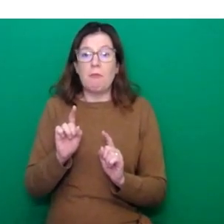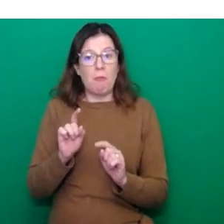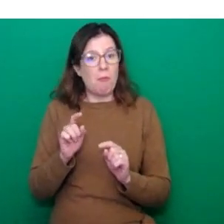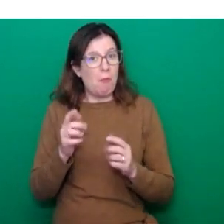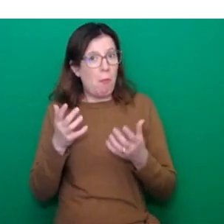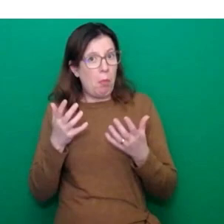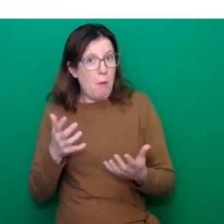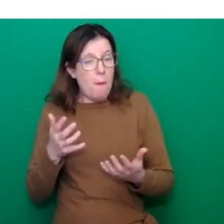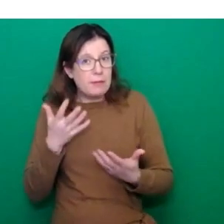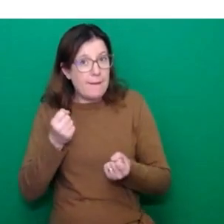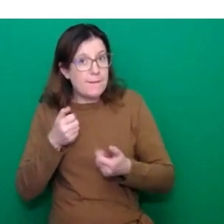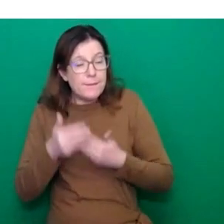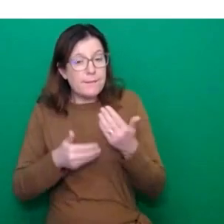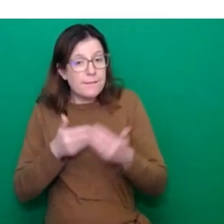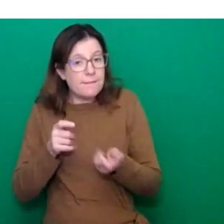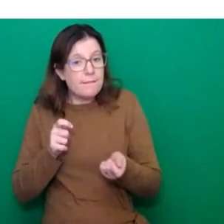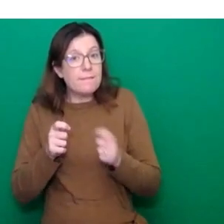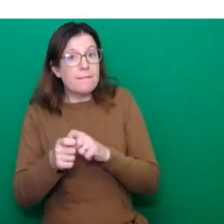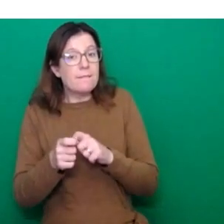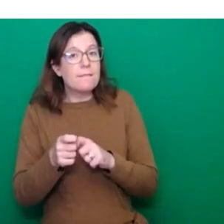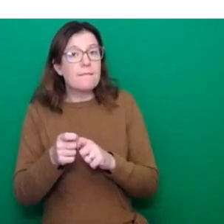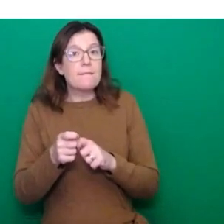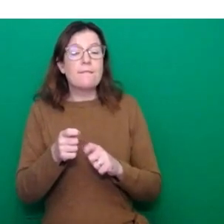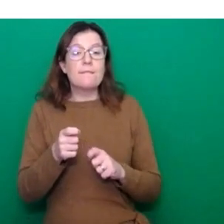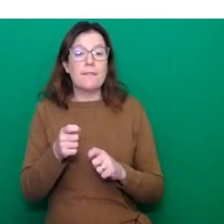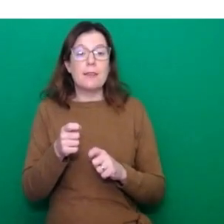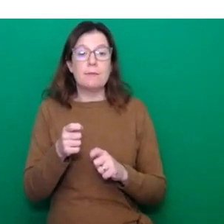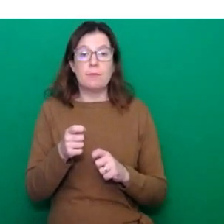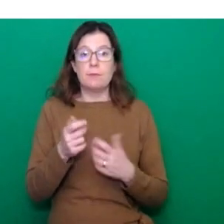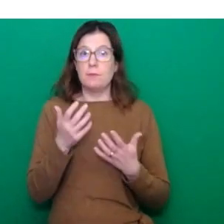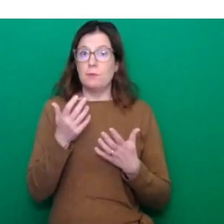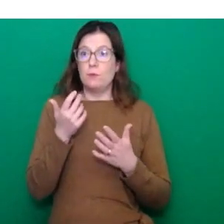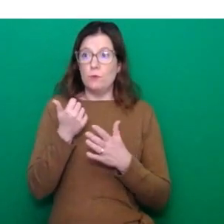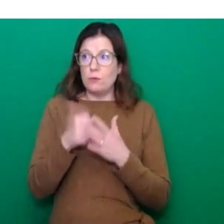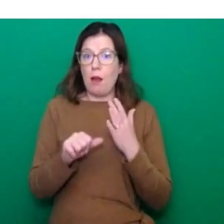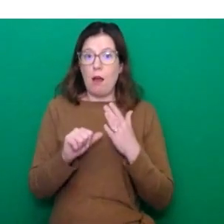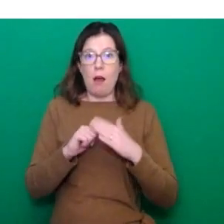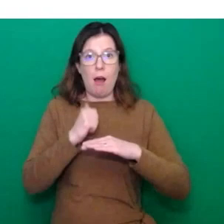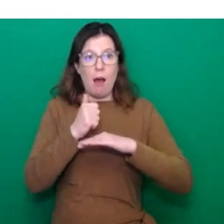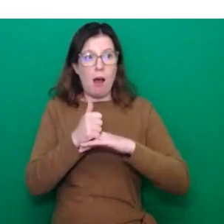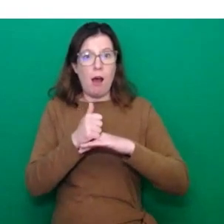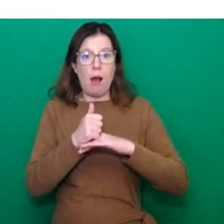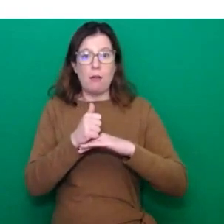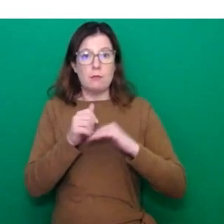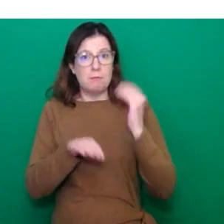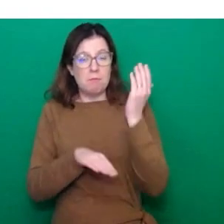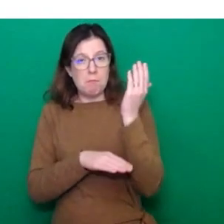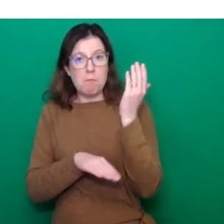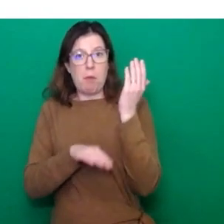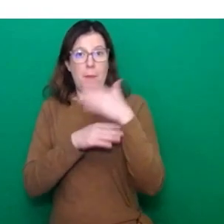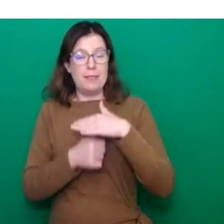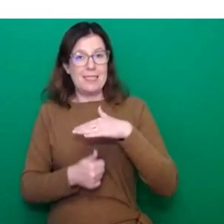moment, isn't it? And there's we're just at the beginning now of seeing the establishment of kind of training to go on and become a